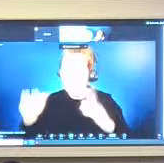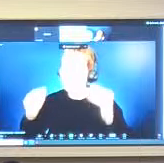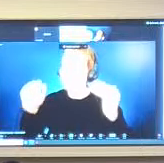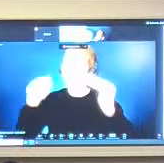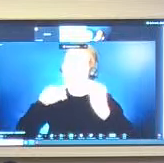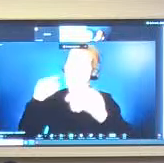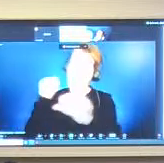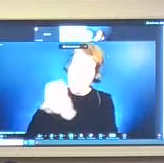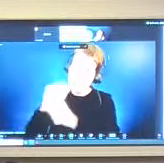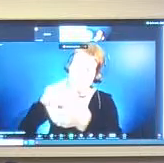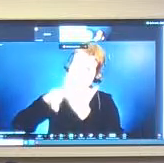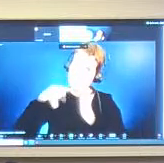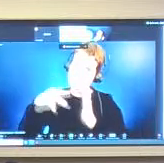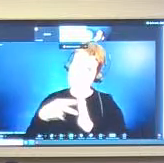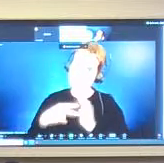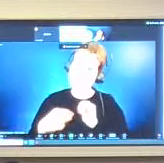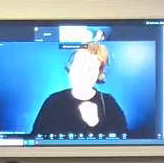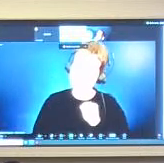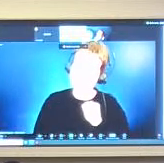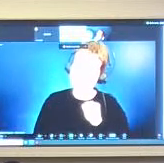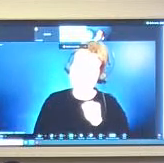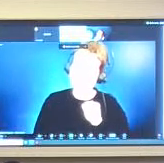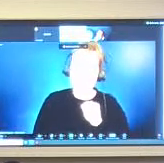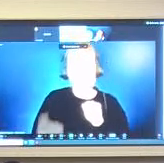I'll tell you right now, it's gonna be difficult.